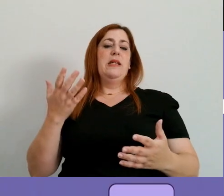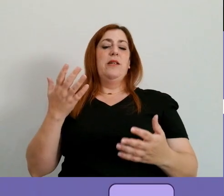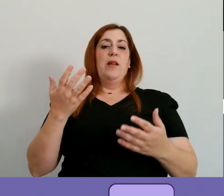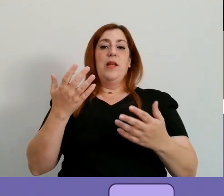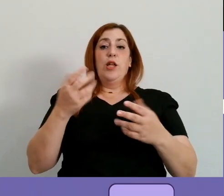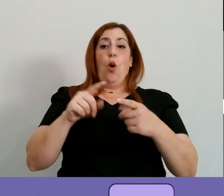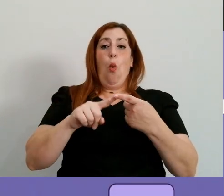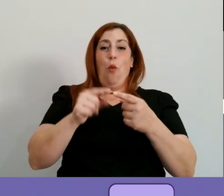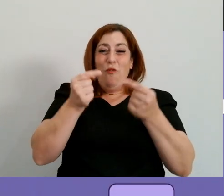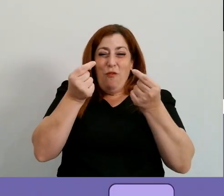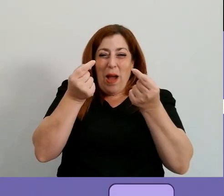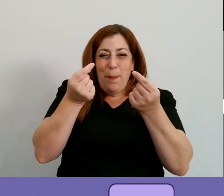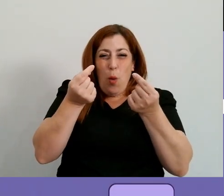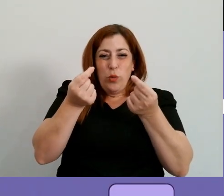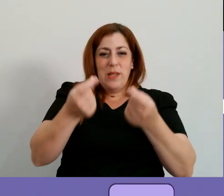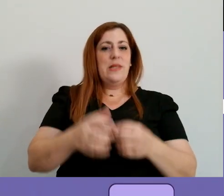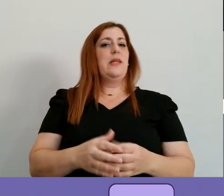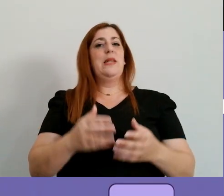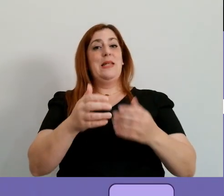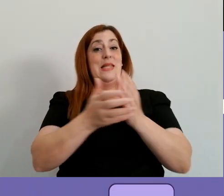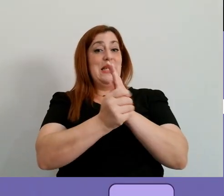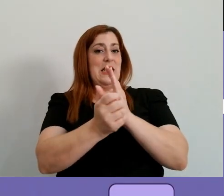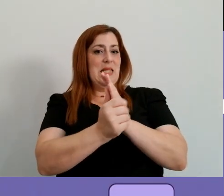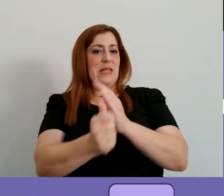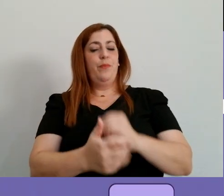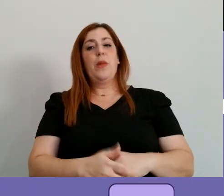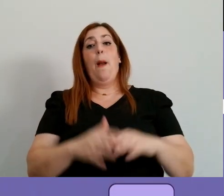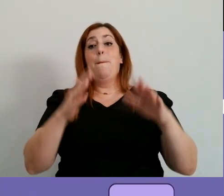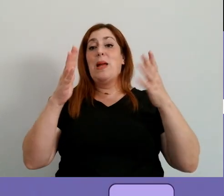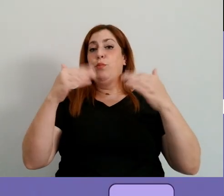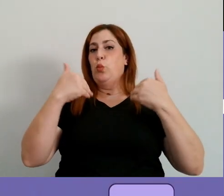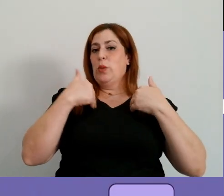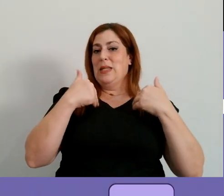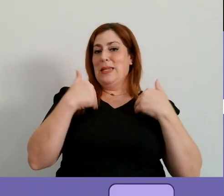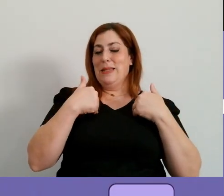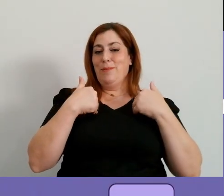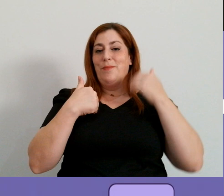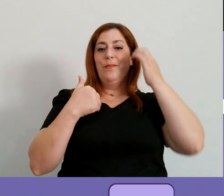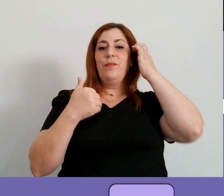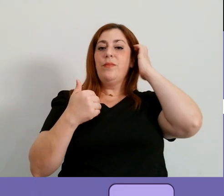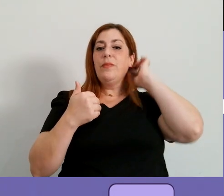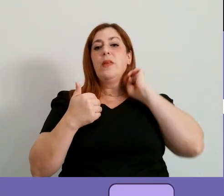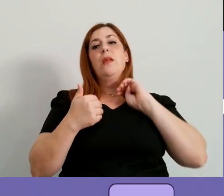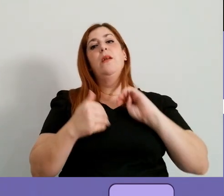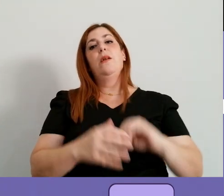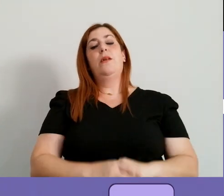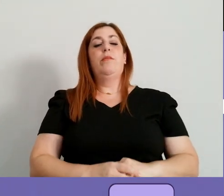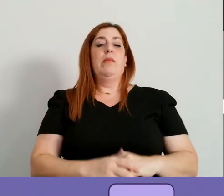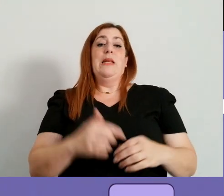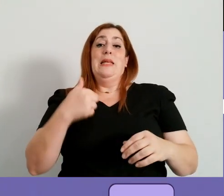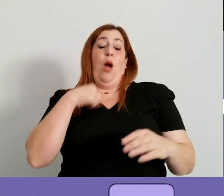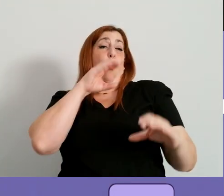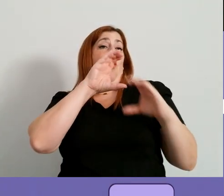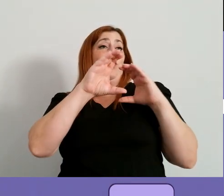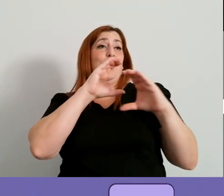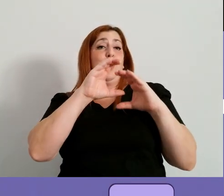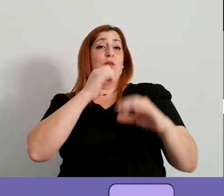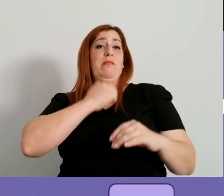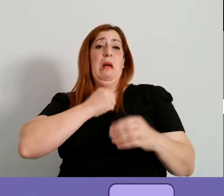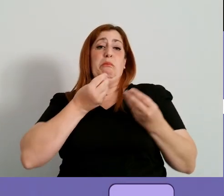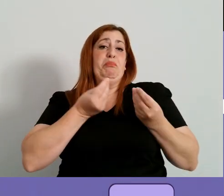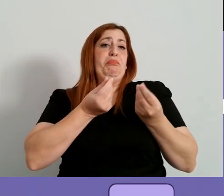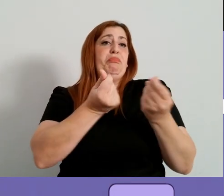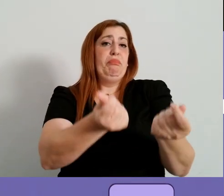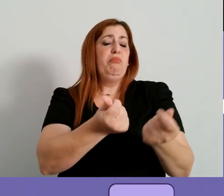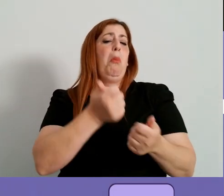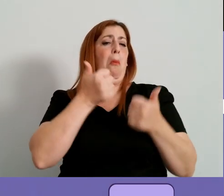can think of fine motor skills even. So for example, with me, my communication most days